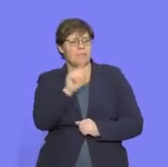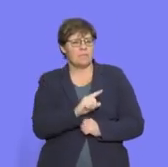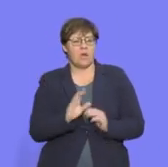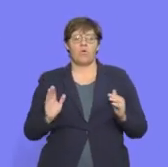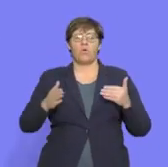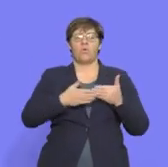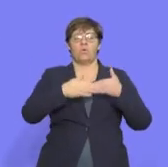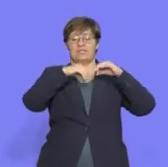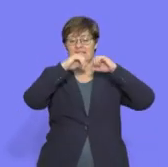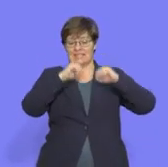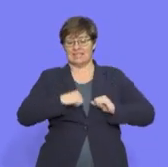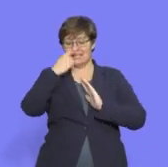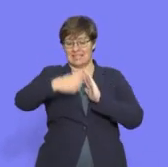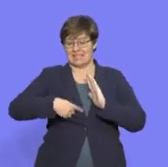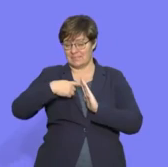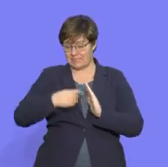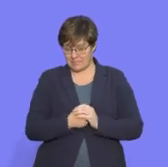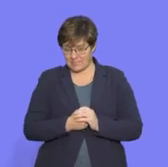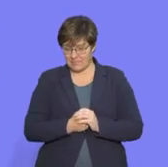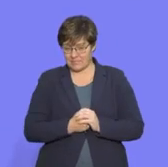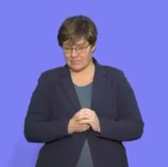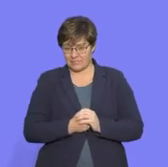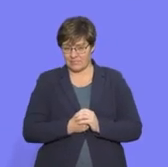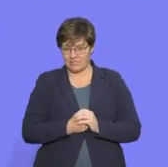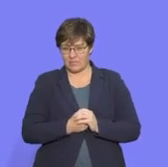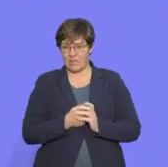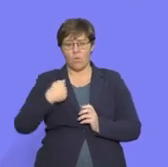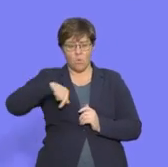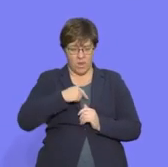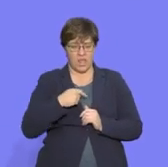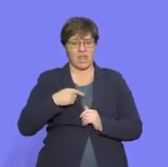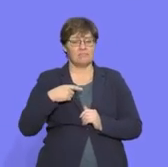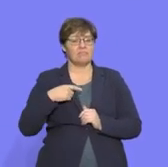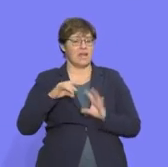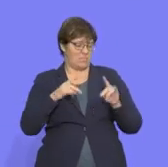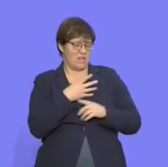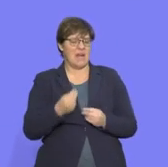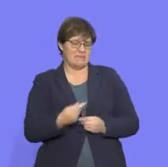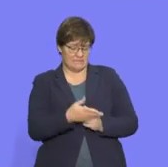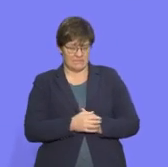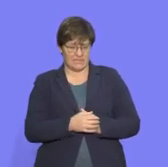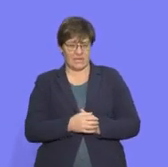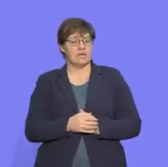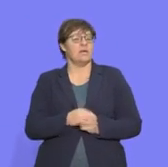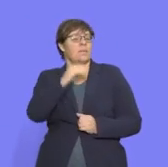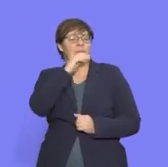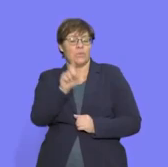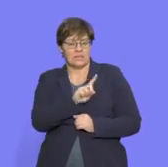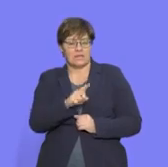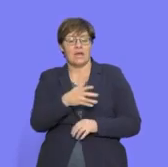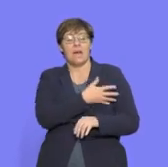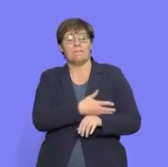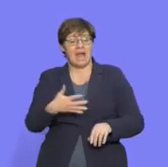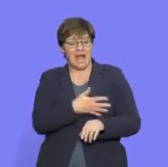a closed circulatory system. We do. Mammals have a closed circulatory system. And what does that mean? It means the